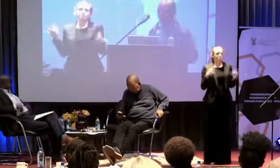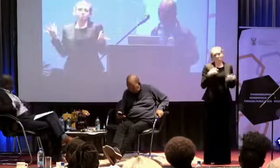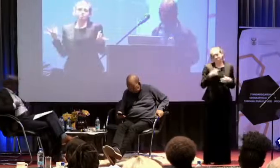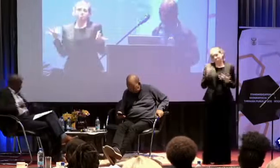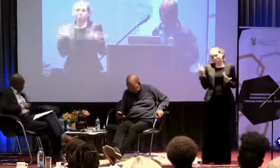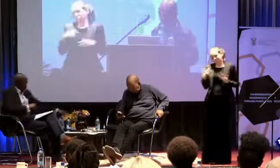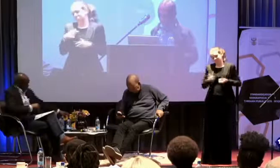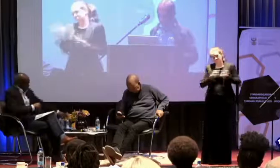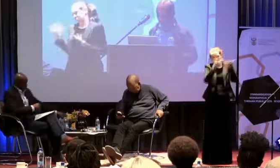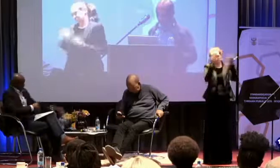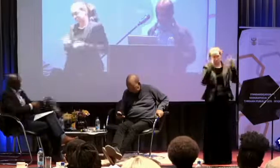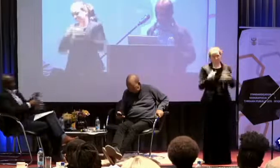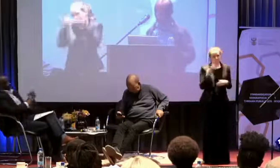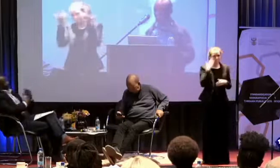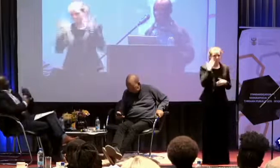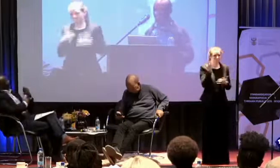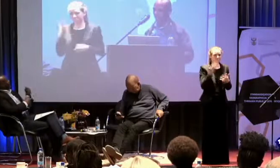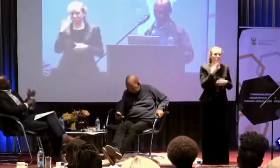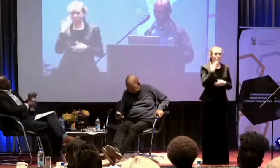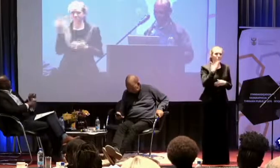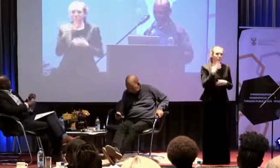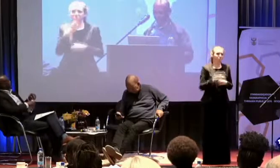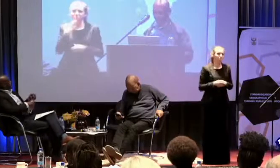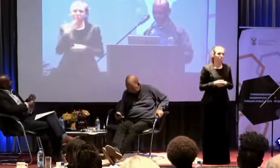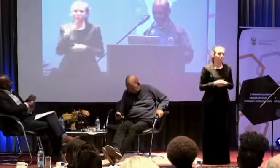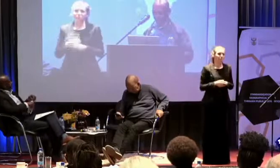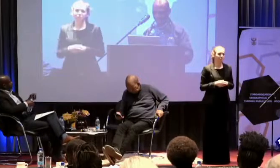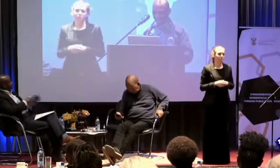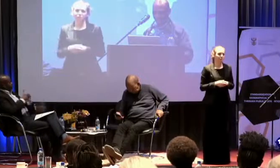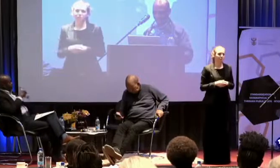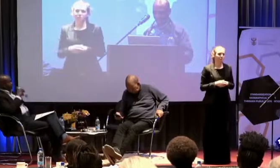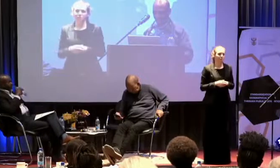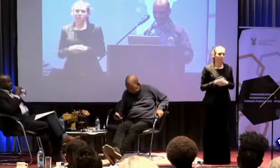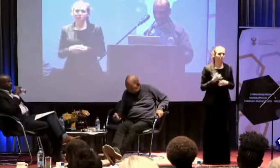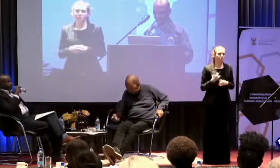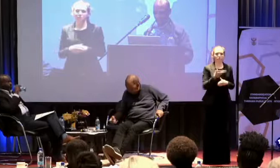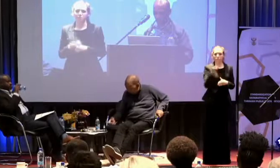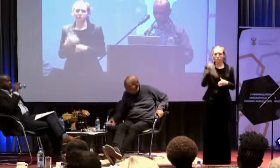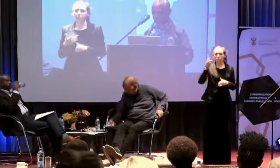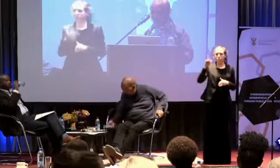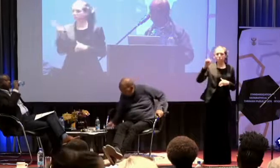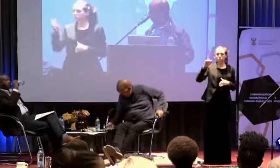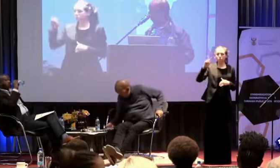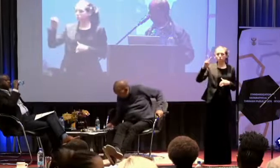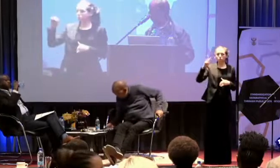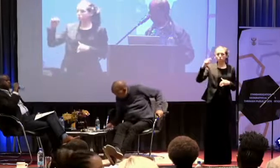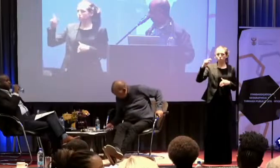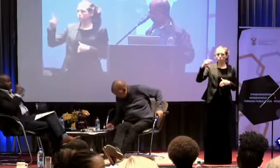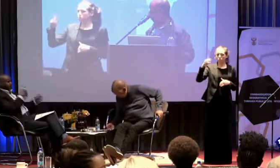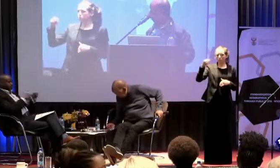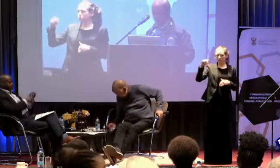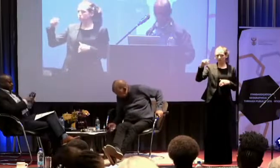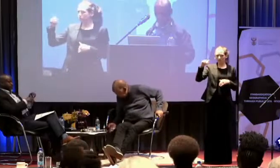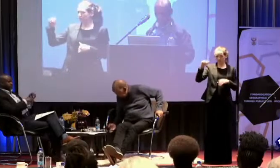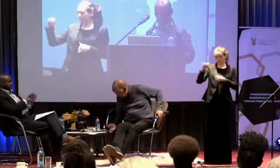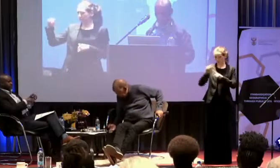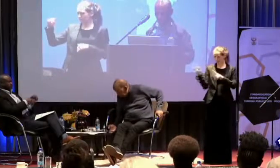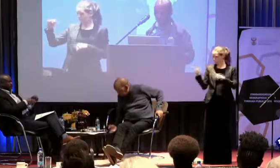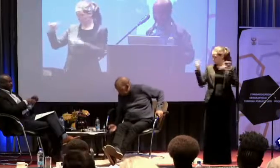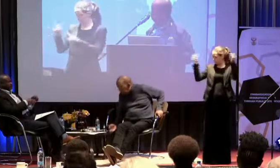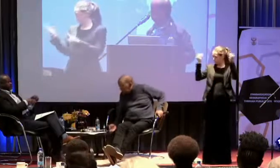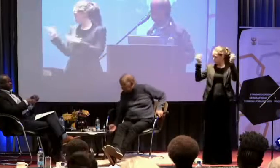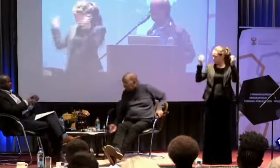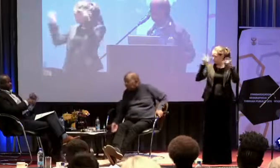with you. Thank you very much, yeah. Mr. Mavumengon, you are a very, very popular person today,